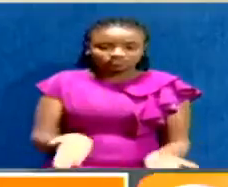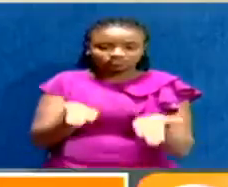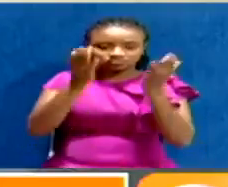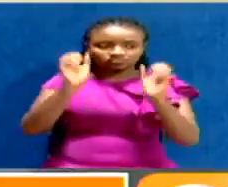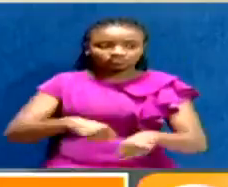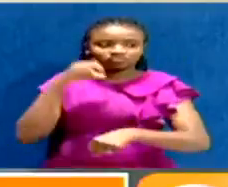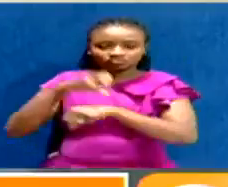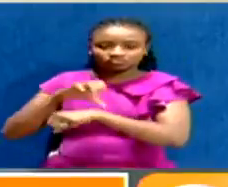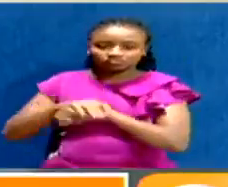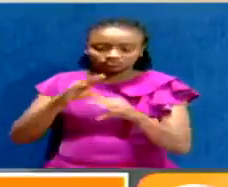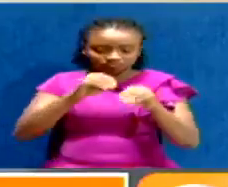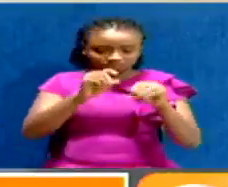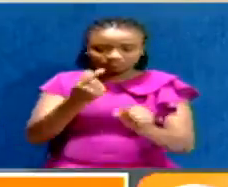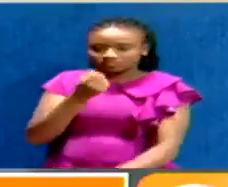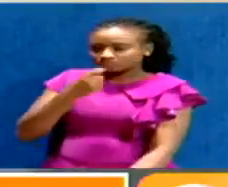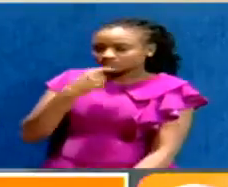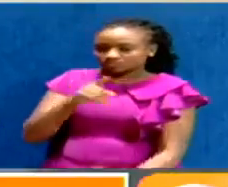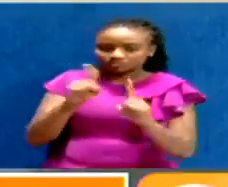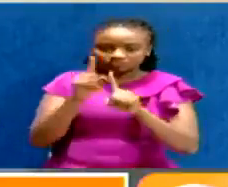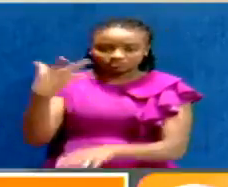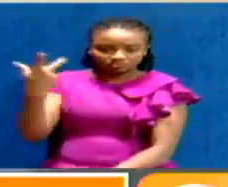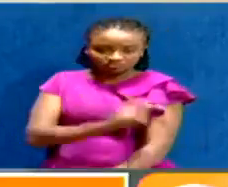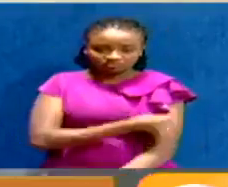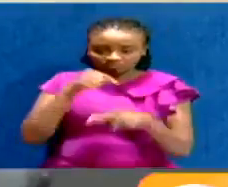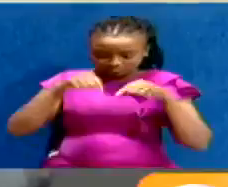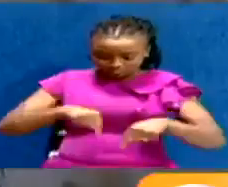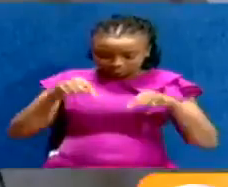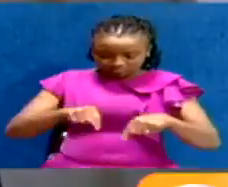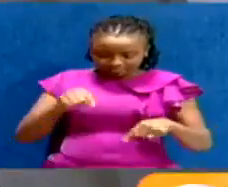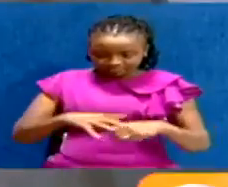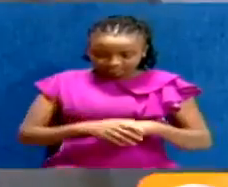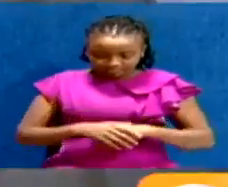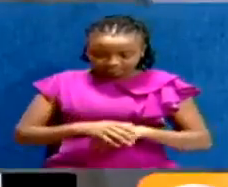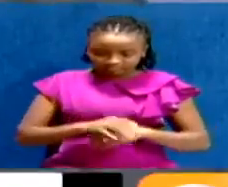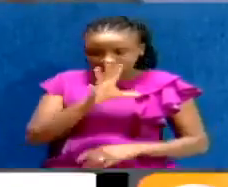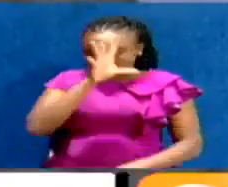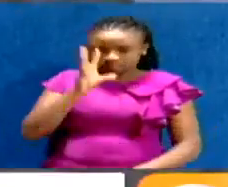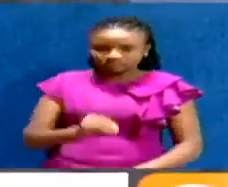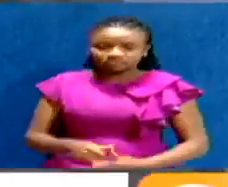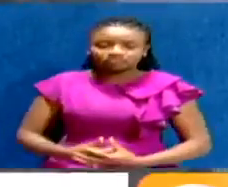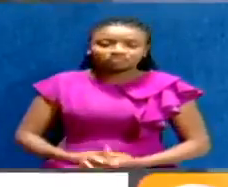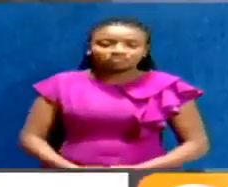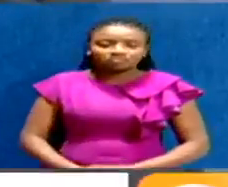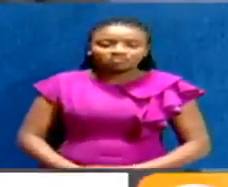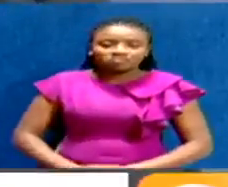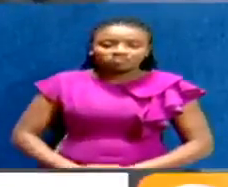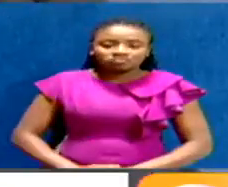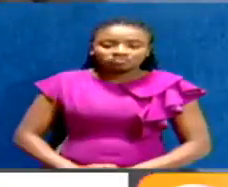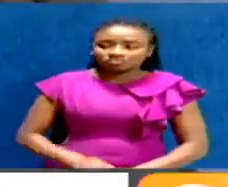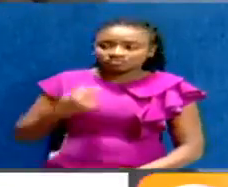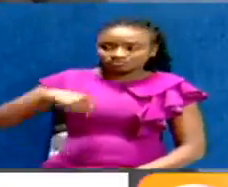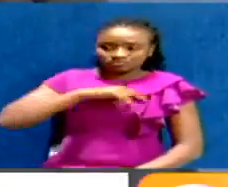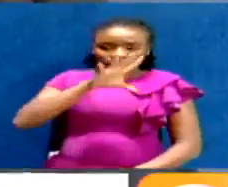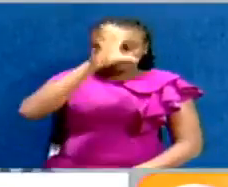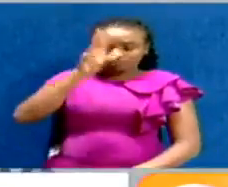produce high-quality medicines and vaccines right here on our continent. As Africa, we have to